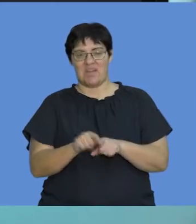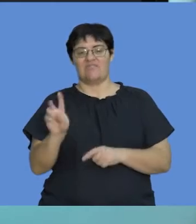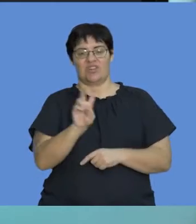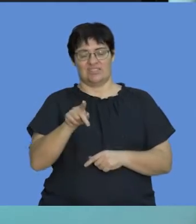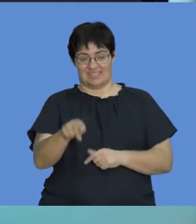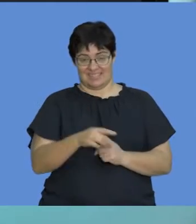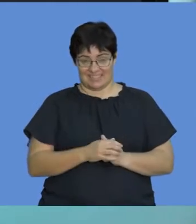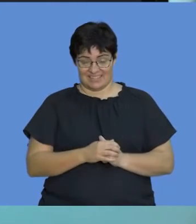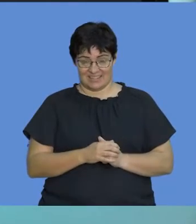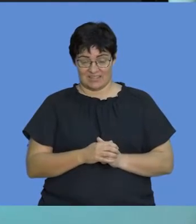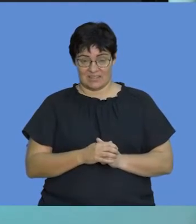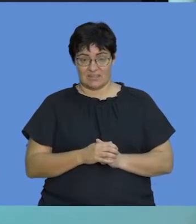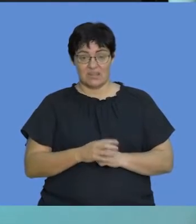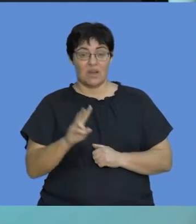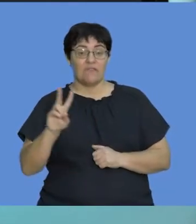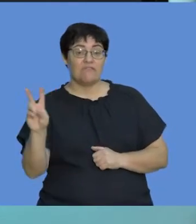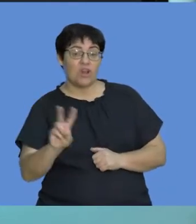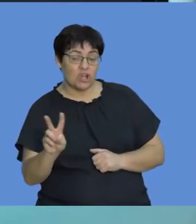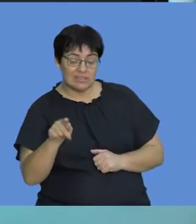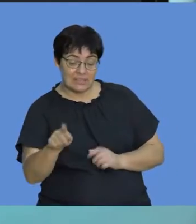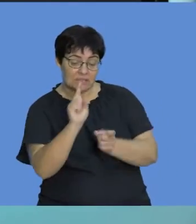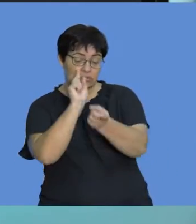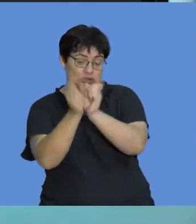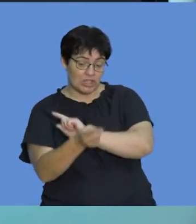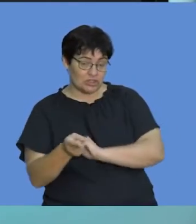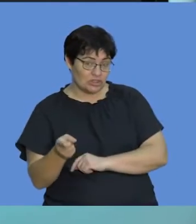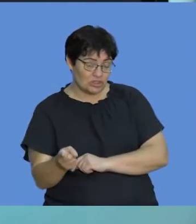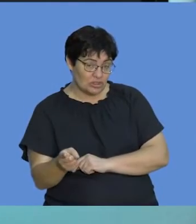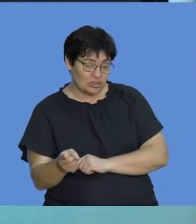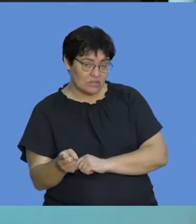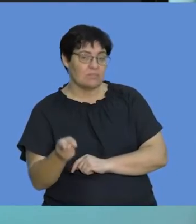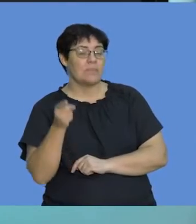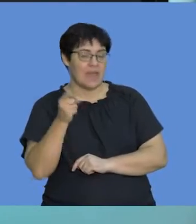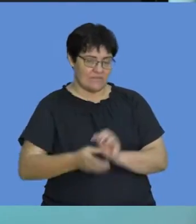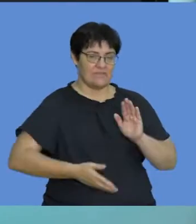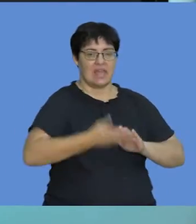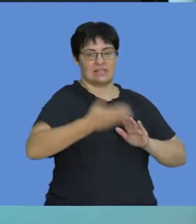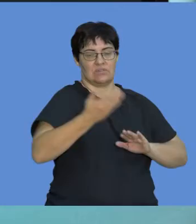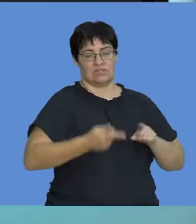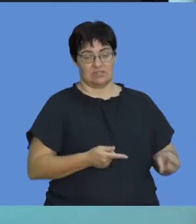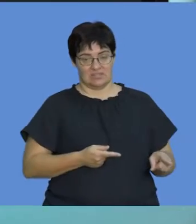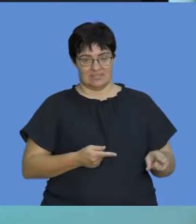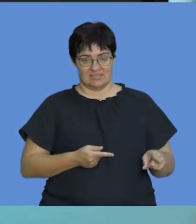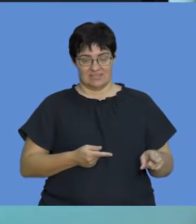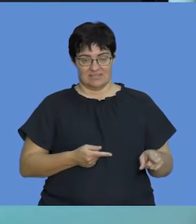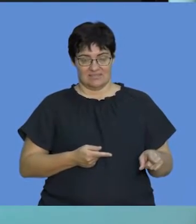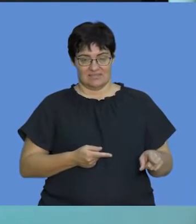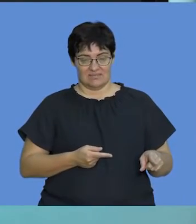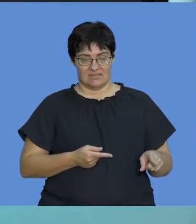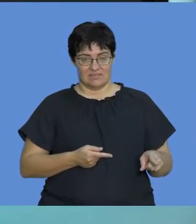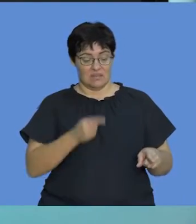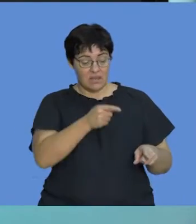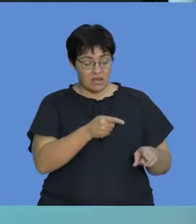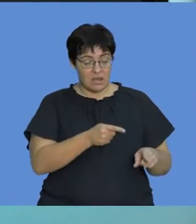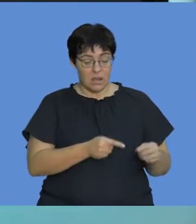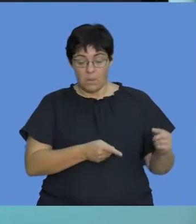velocity. When the velocity changes, there's acceleration. The direction of